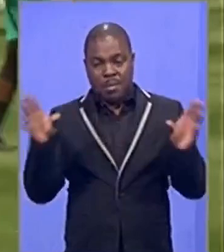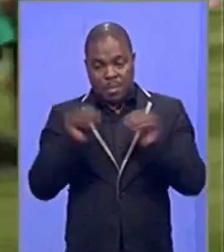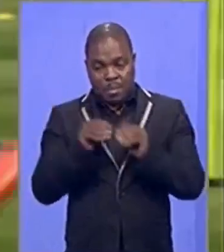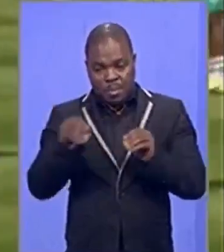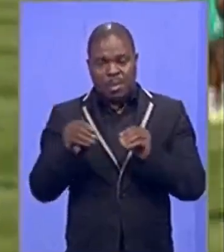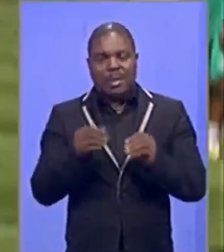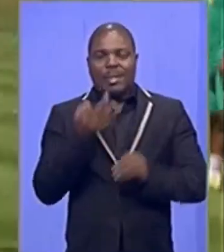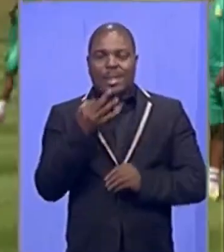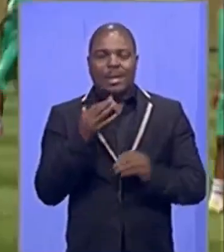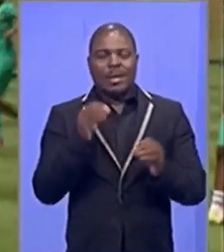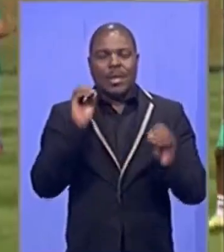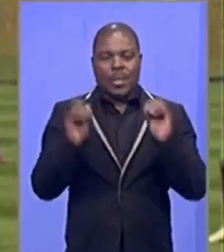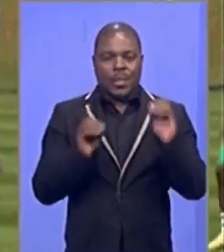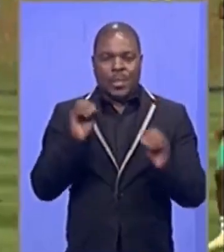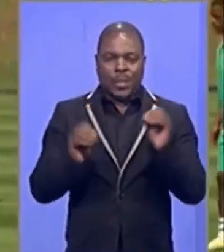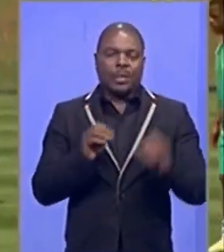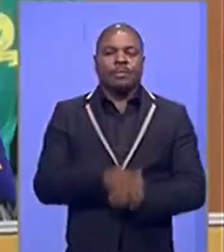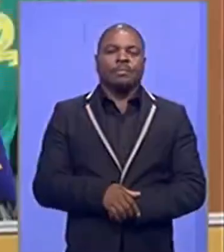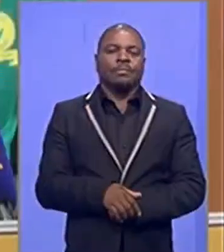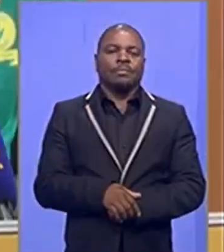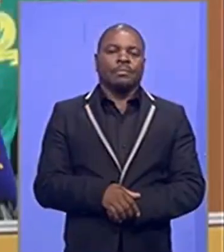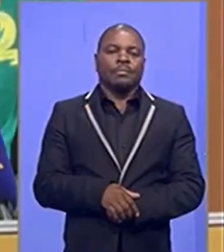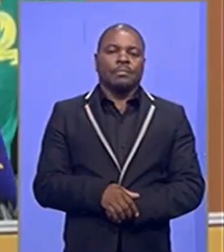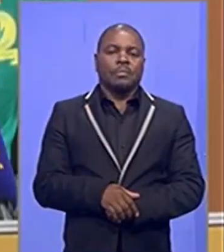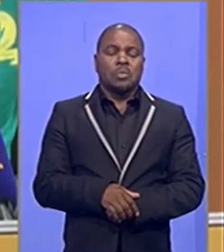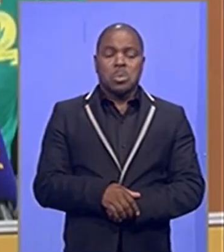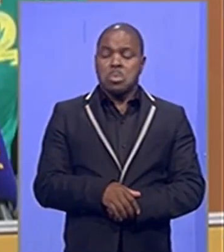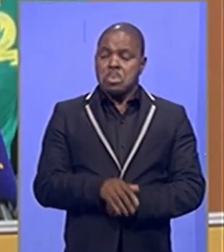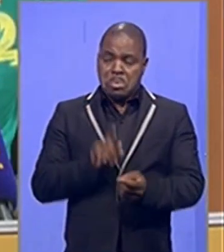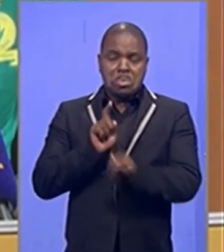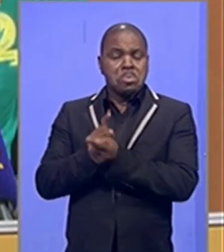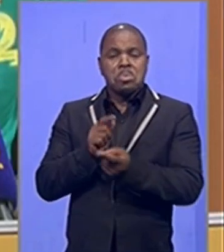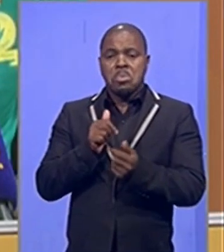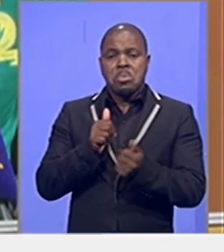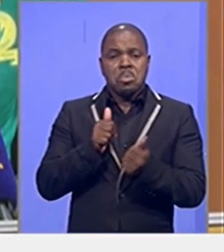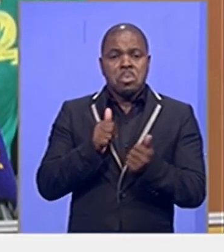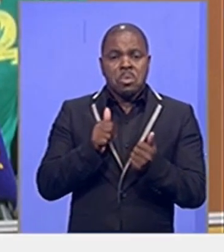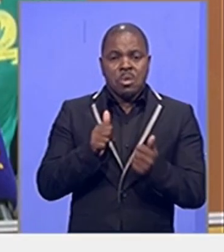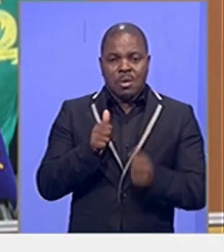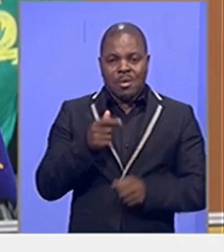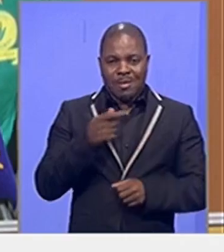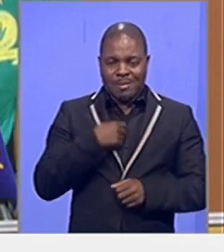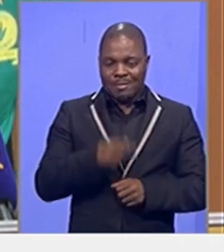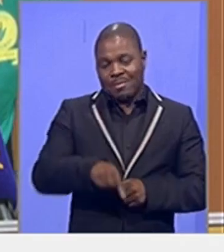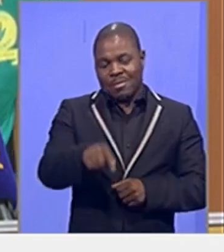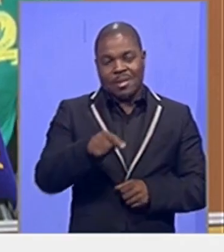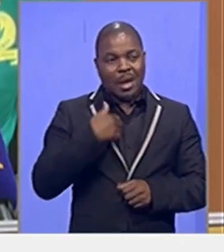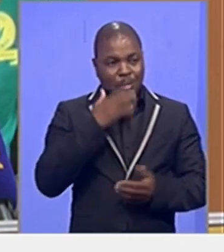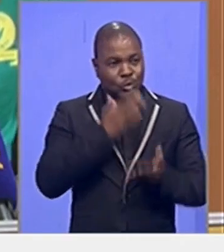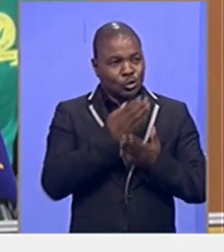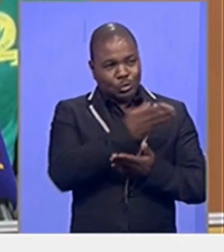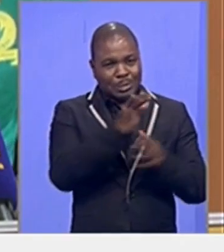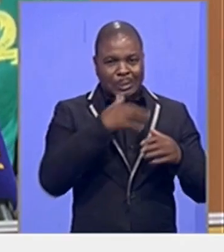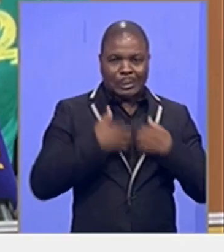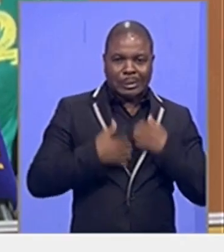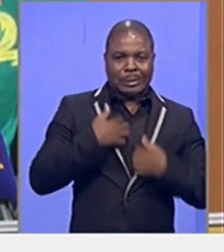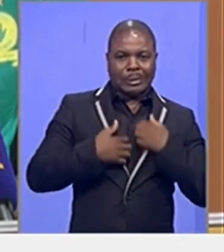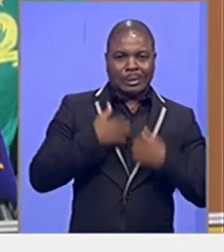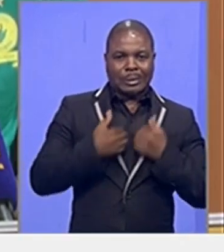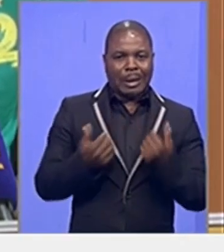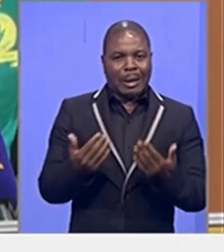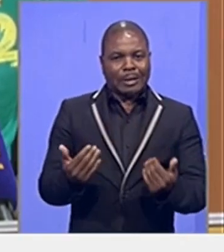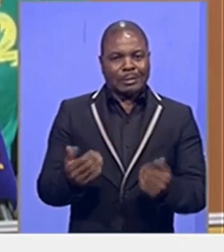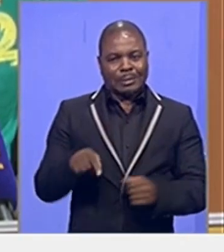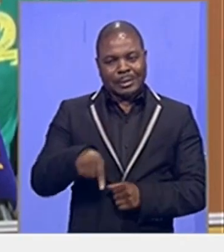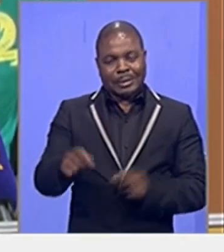tše tharo di fedile ka maleka. Good game in prospect. I'm sure everyone's waiting with huge anticipation